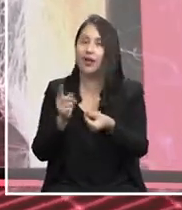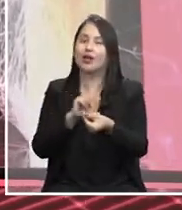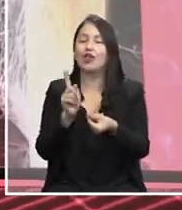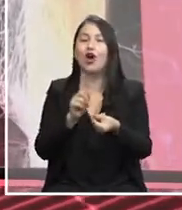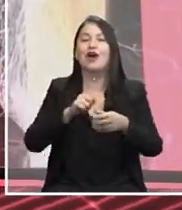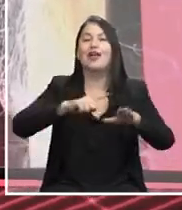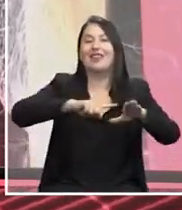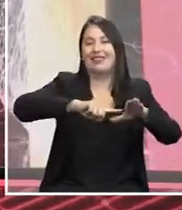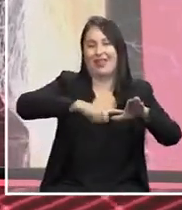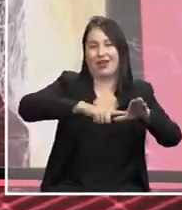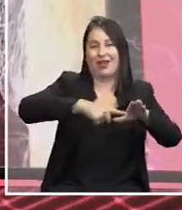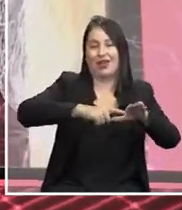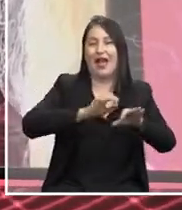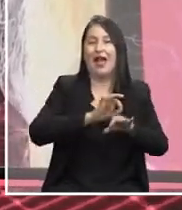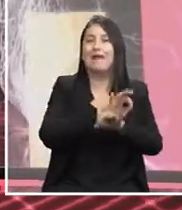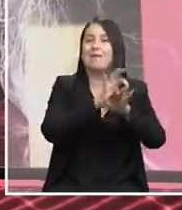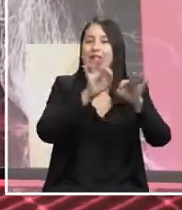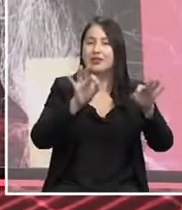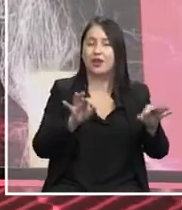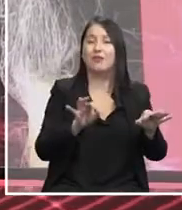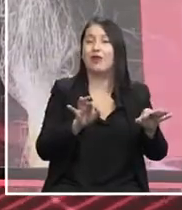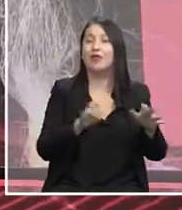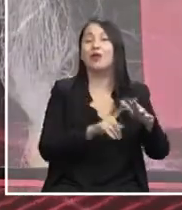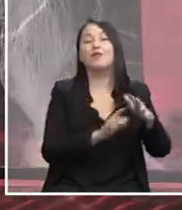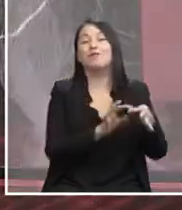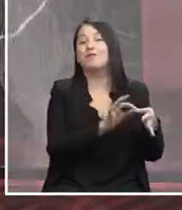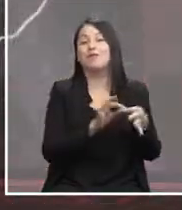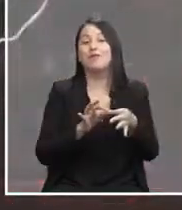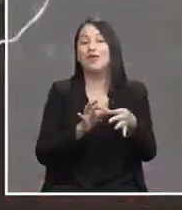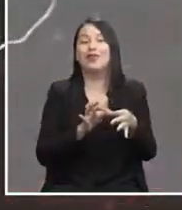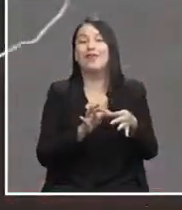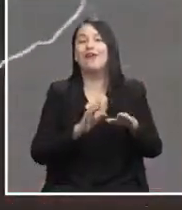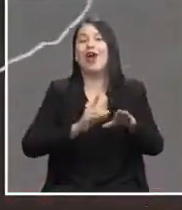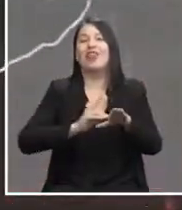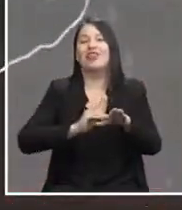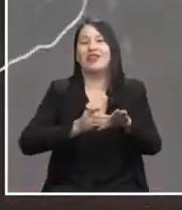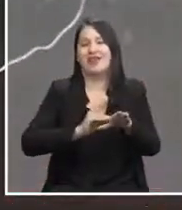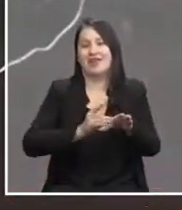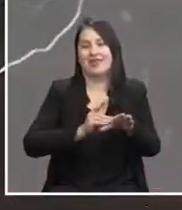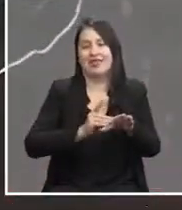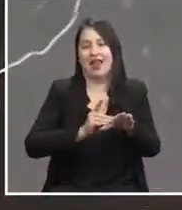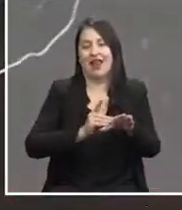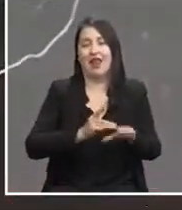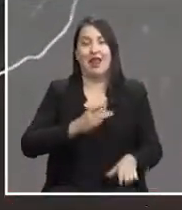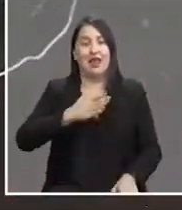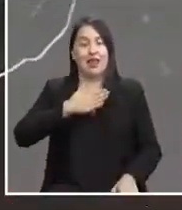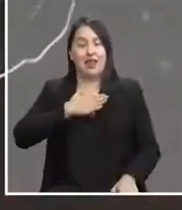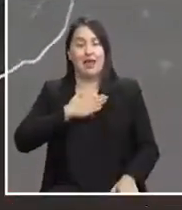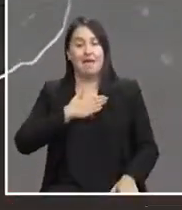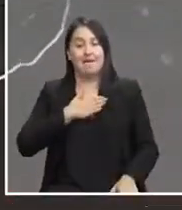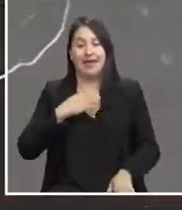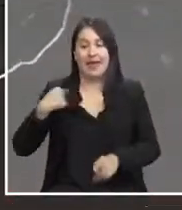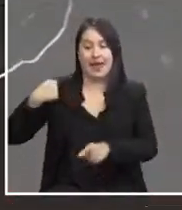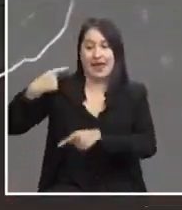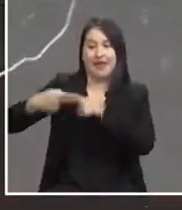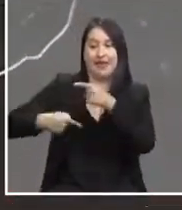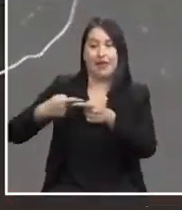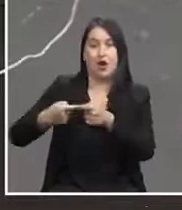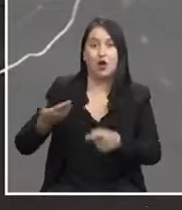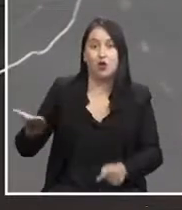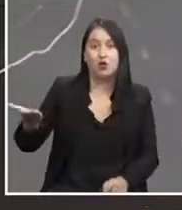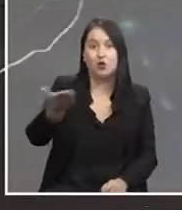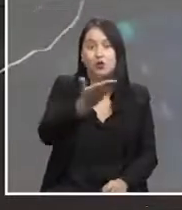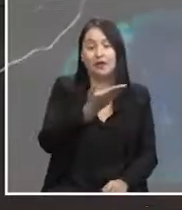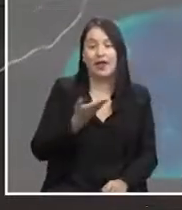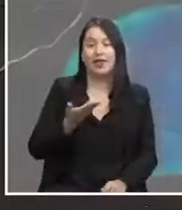we have witnesses, my generation and maybe you millennials, have experienced that digital revolution